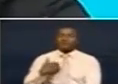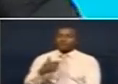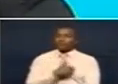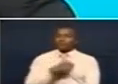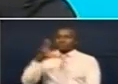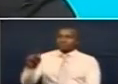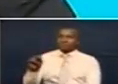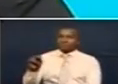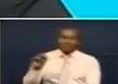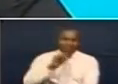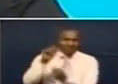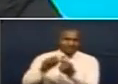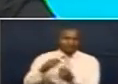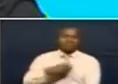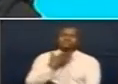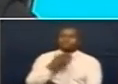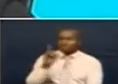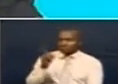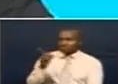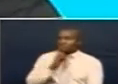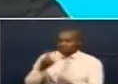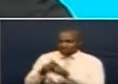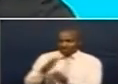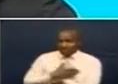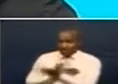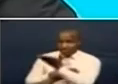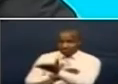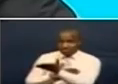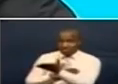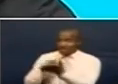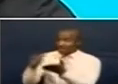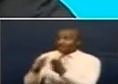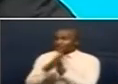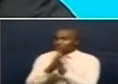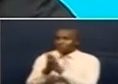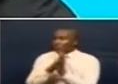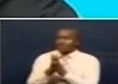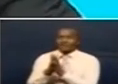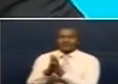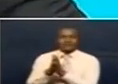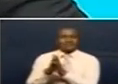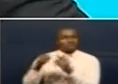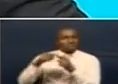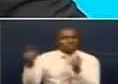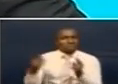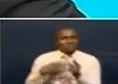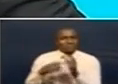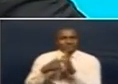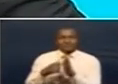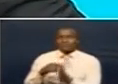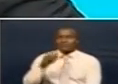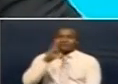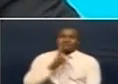I particularly want to caution my brother Savula. This narrative that was used against people like Wamalwa